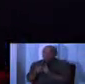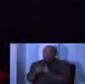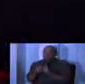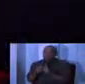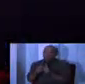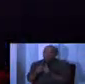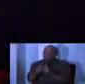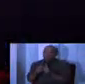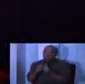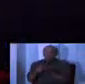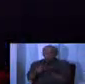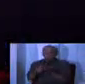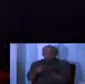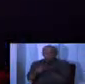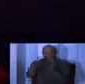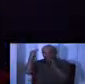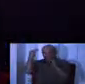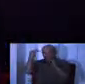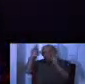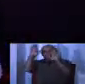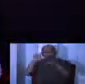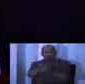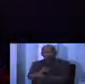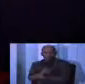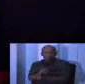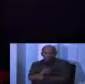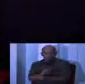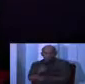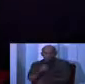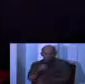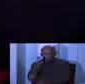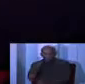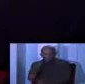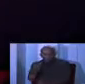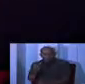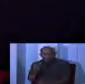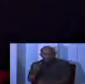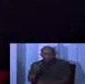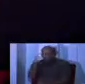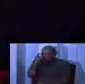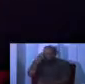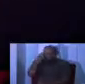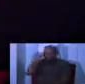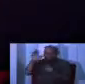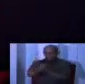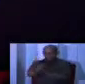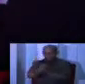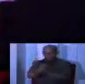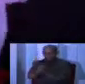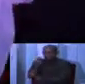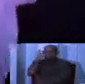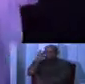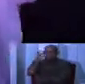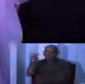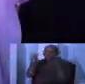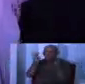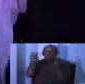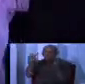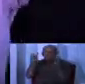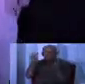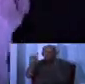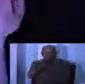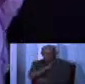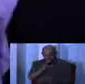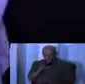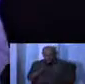this expecting of a miracle. And we so often think about miracles as the miracles that we see in the